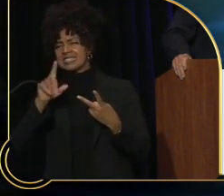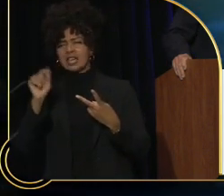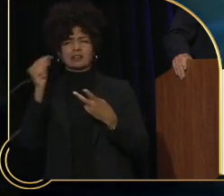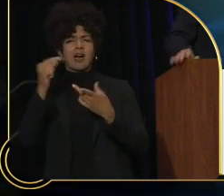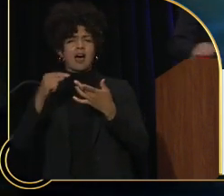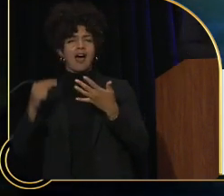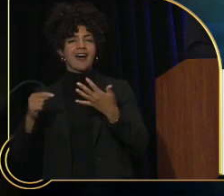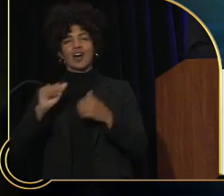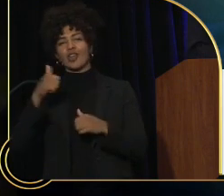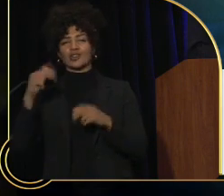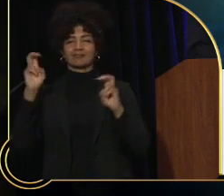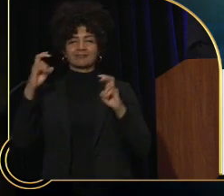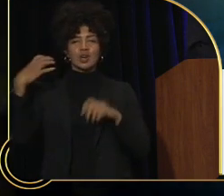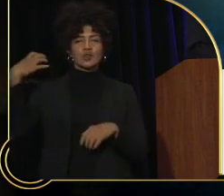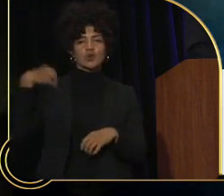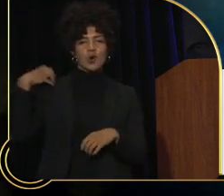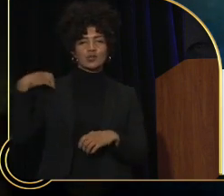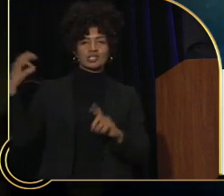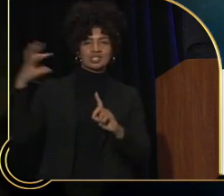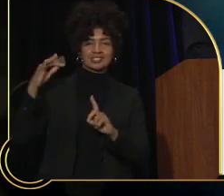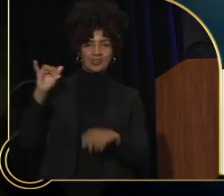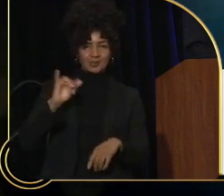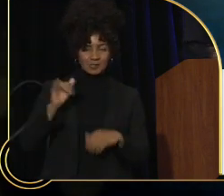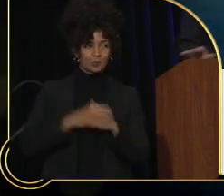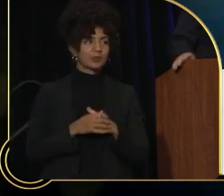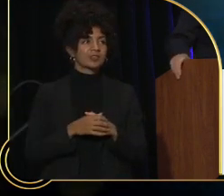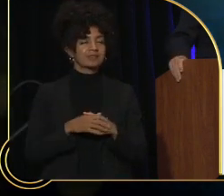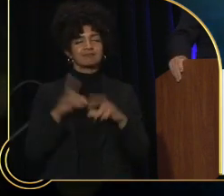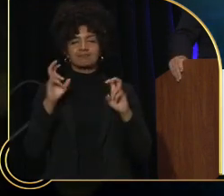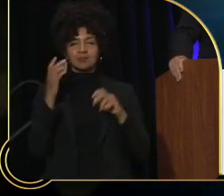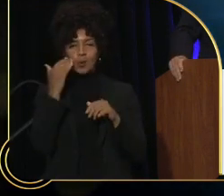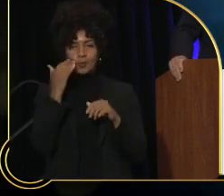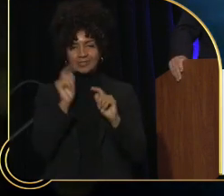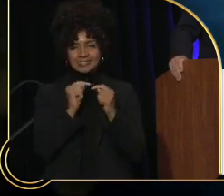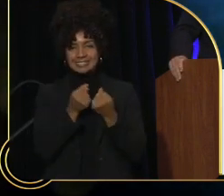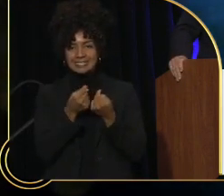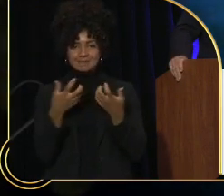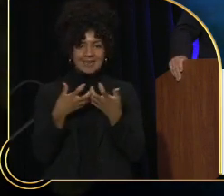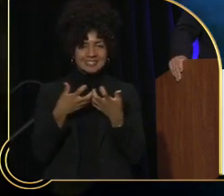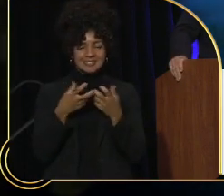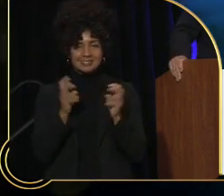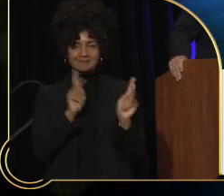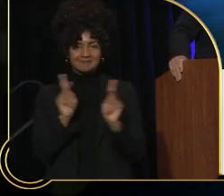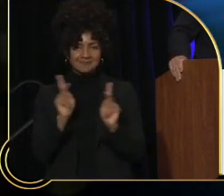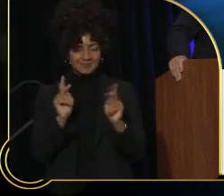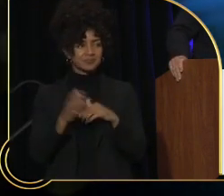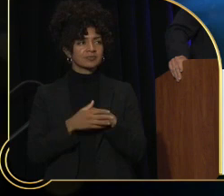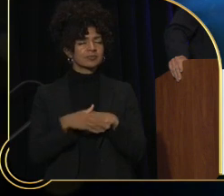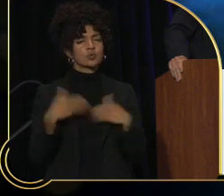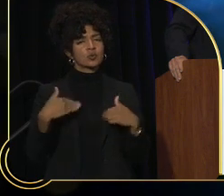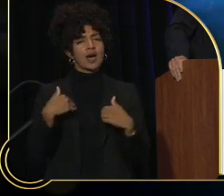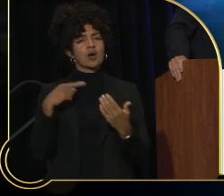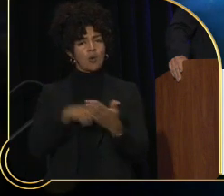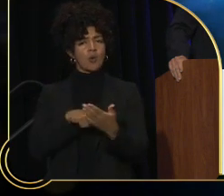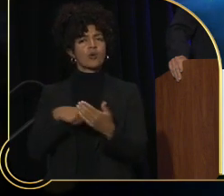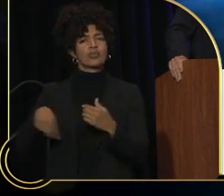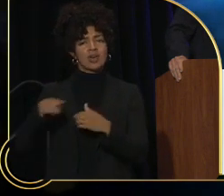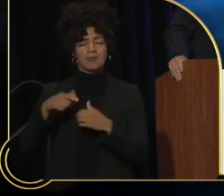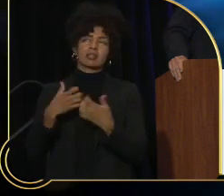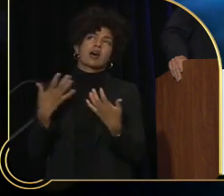well. Teammates, you get the analogy, to whom I owe great debts include, of course,